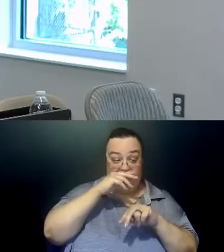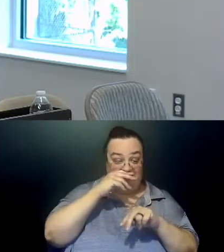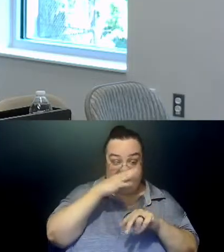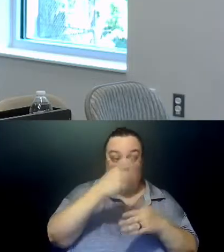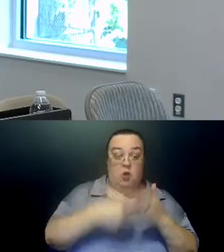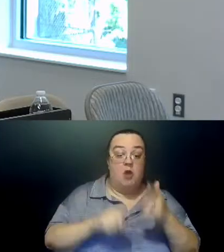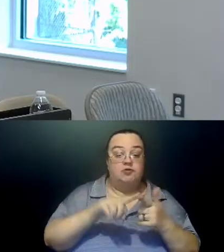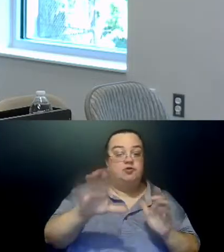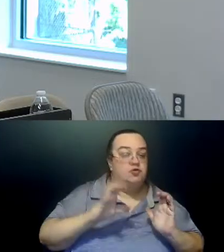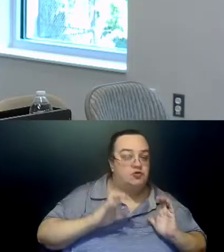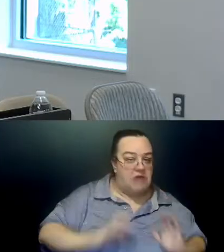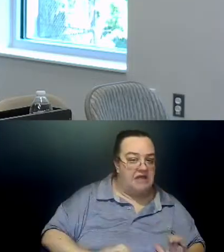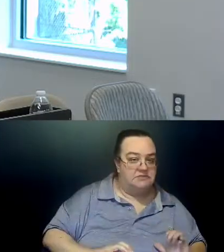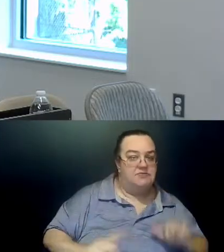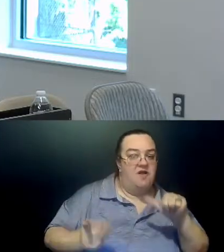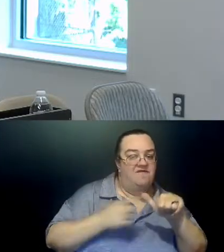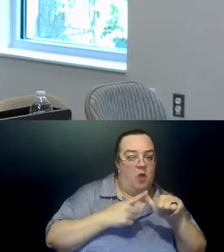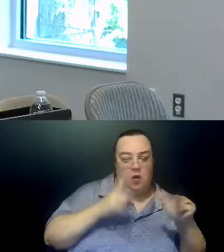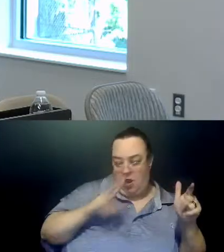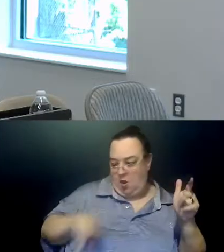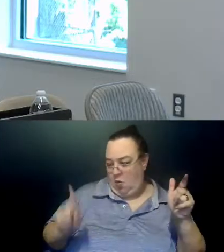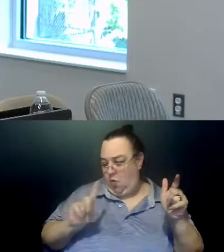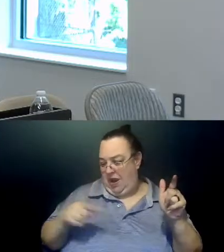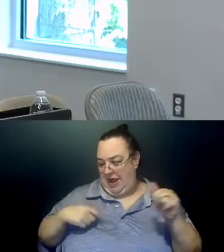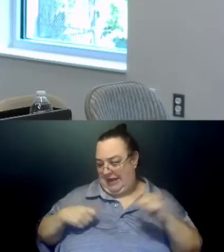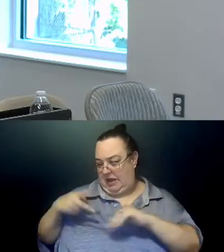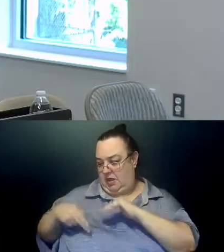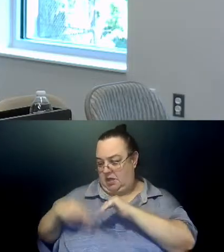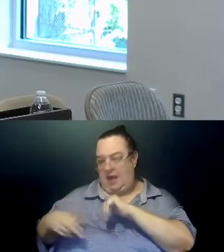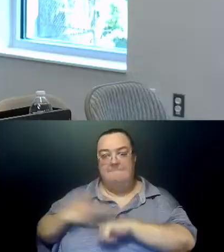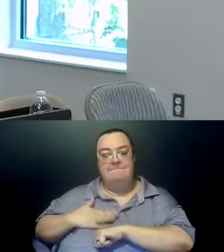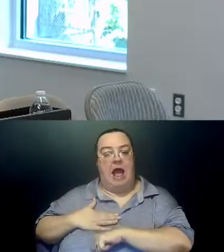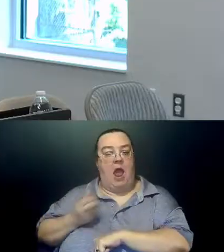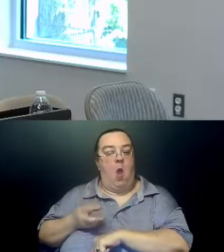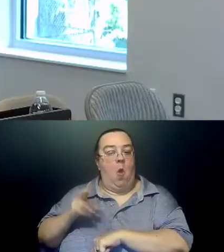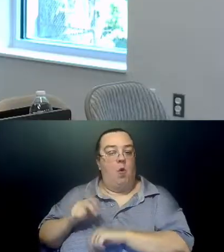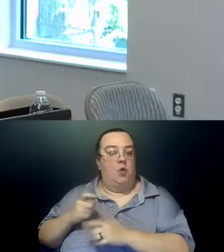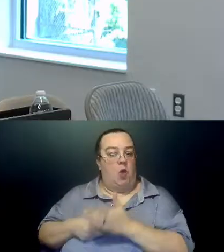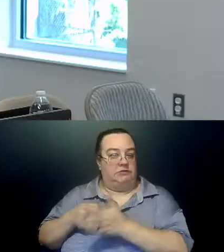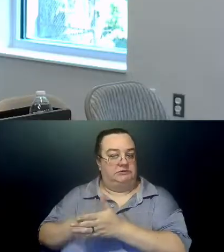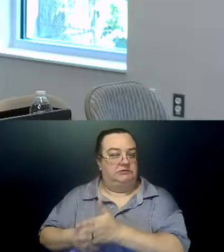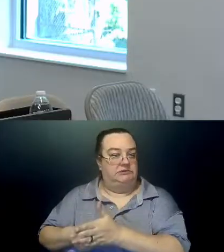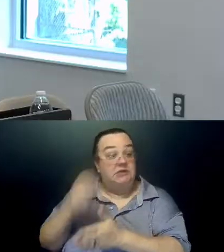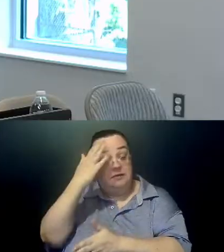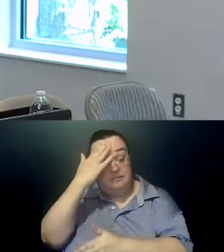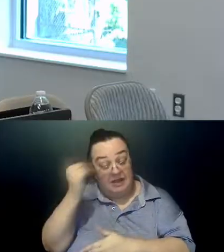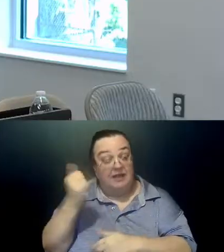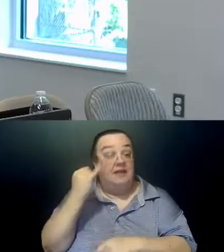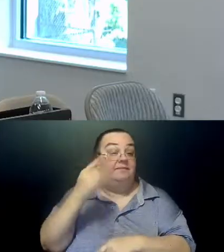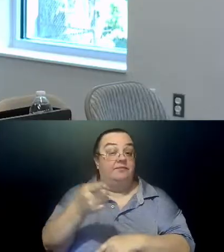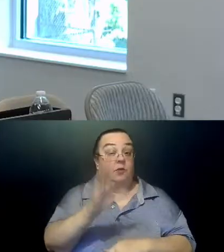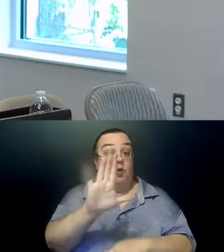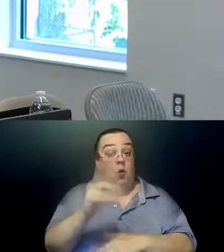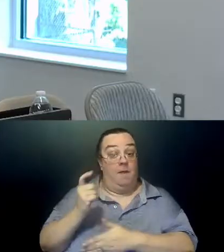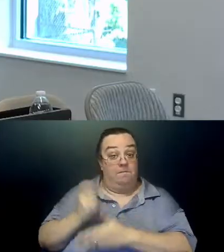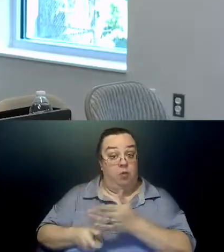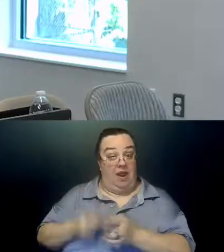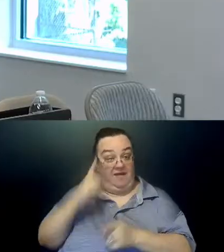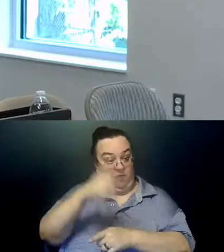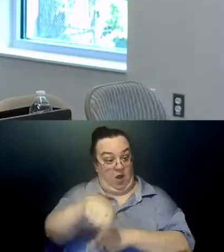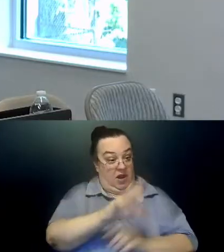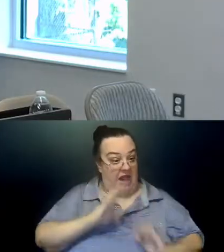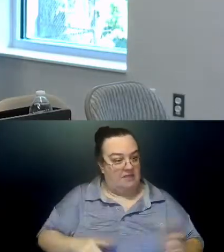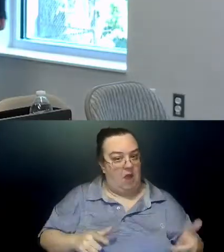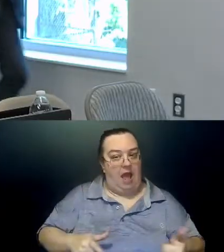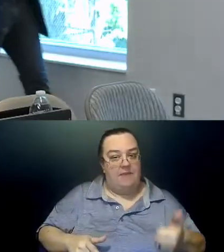look at where you can cut costs. Because if you raise your costs, who's going to be left